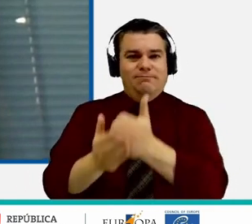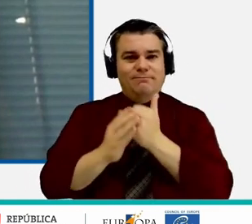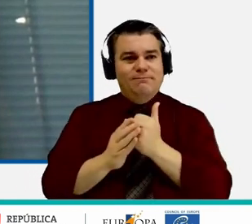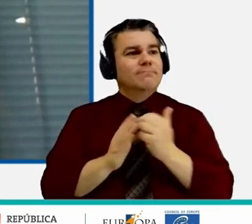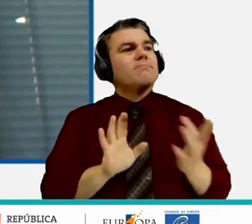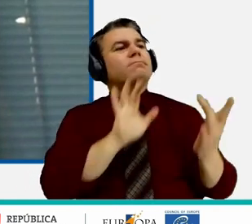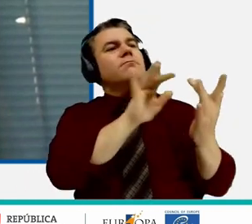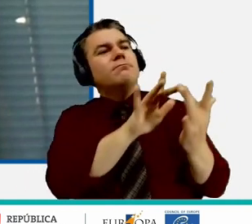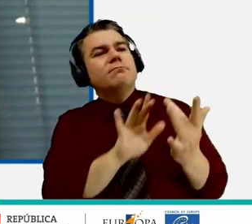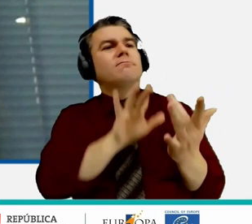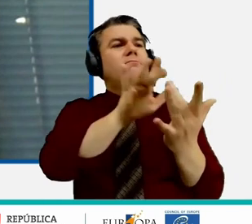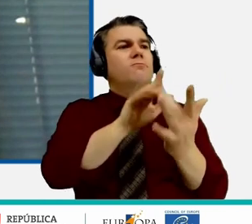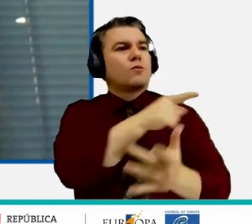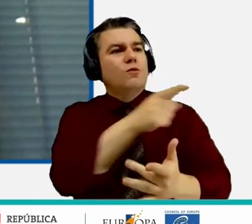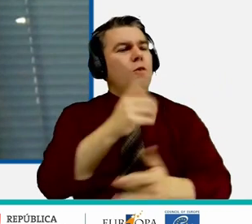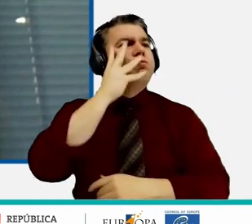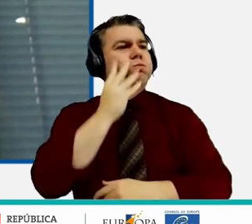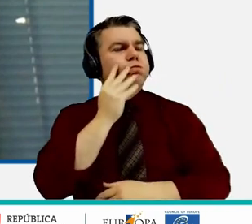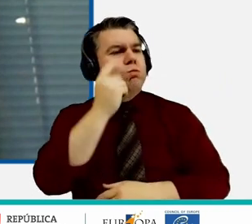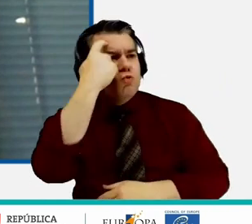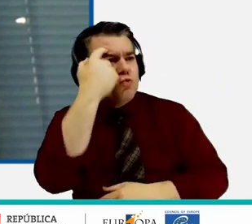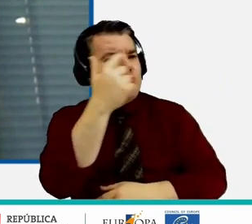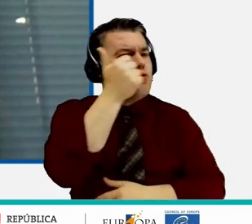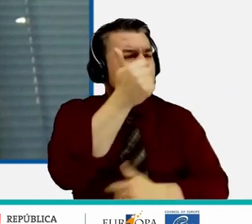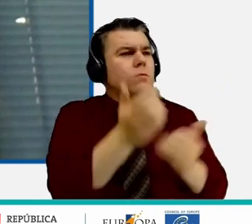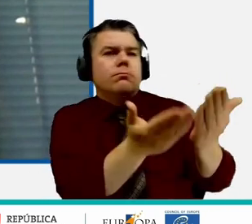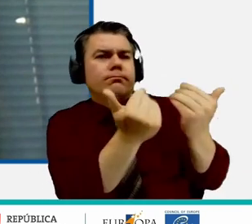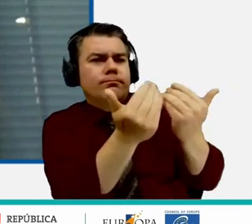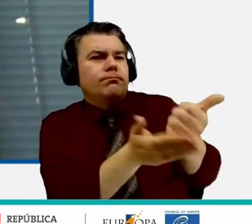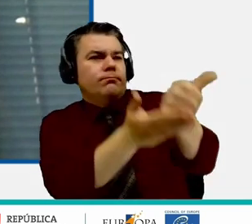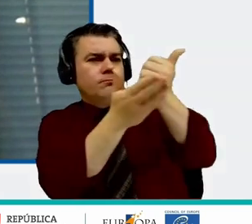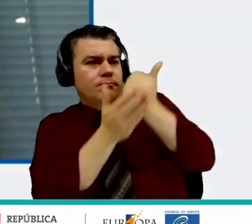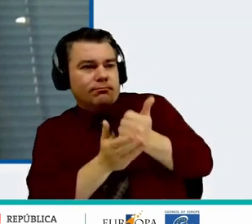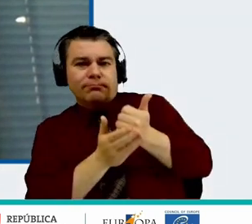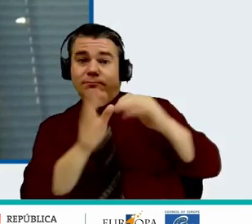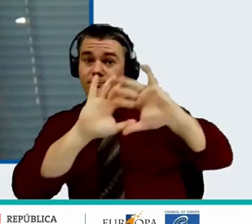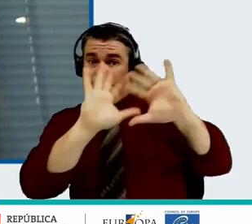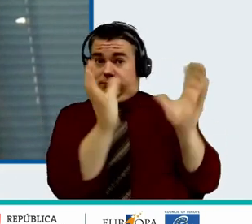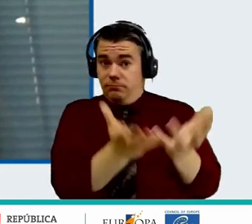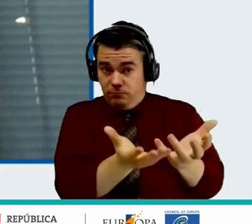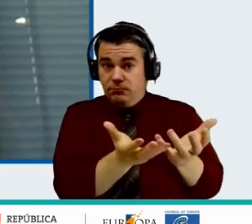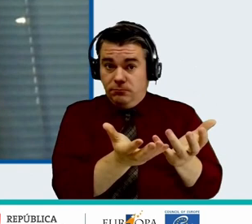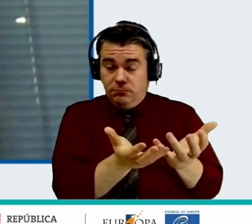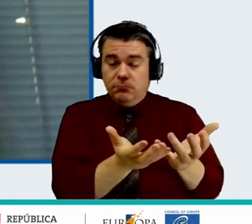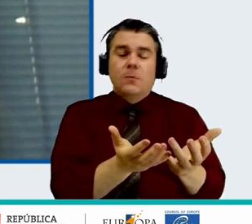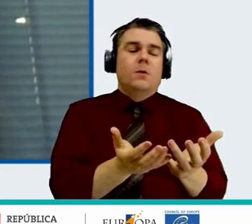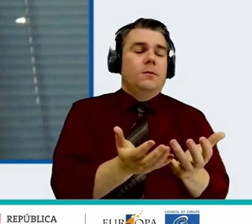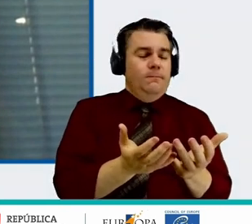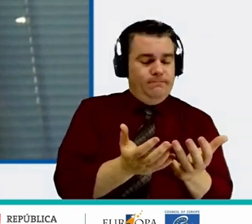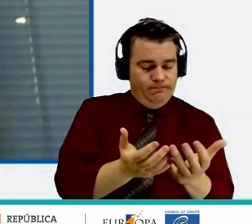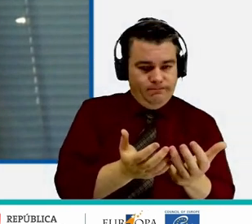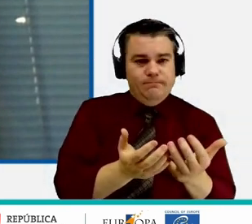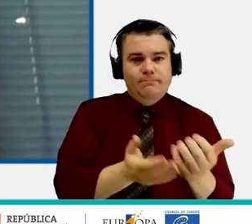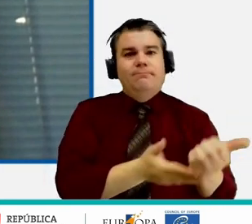community of experts and the most innovative initiatives that are being implemented at a global scale, which is something that has brought a